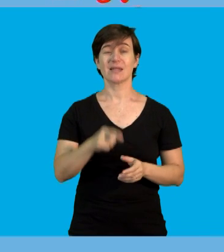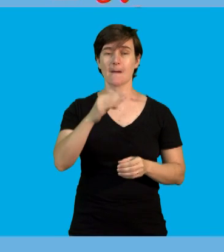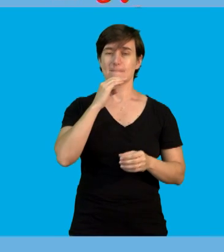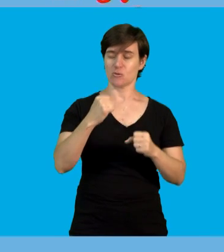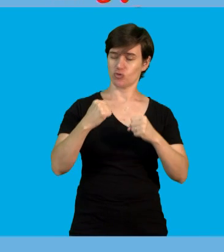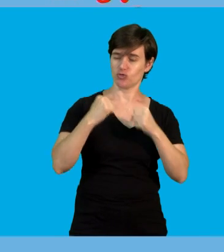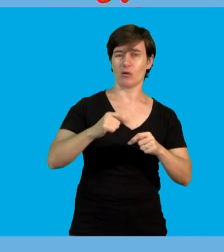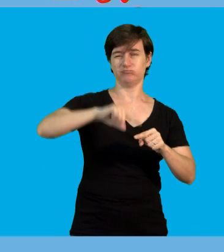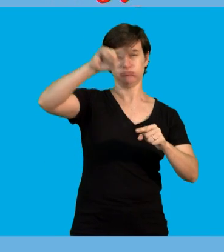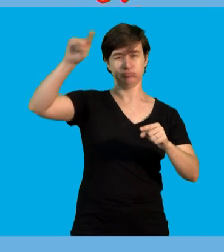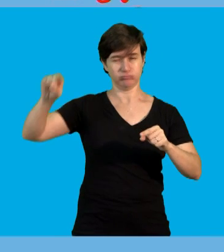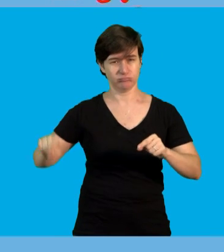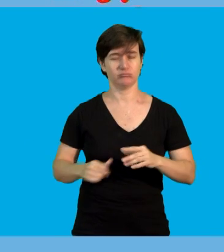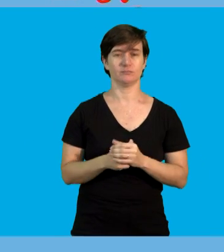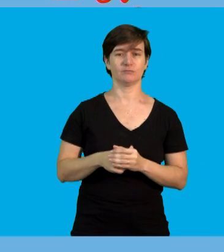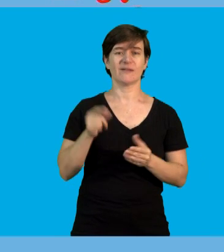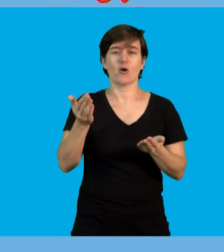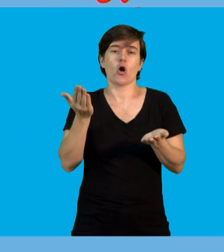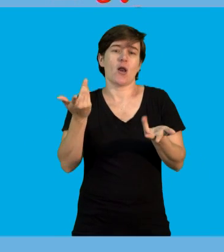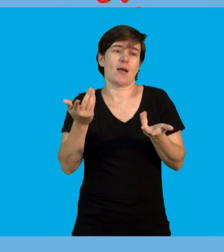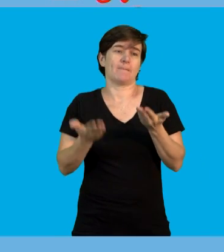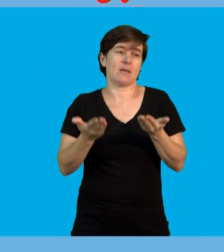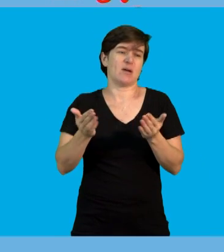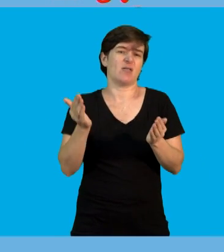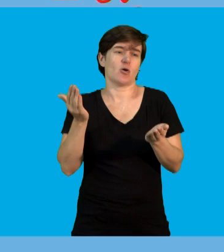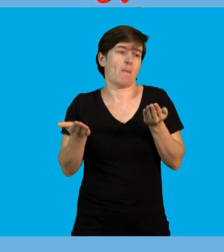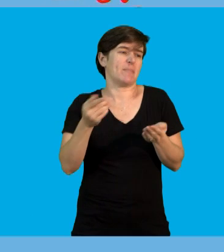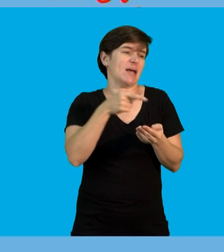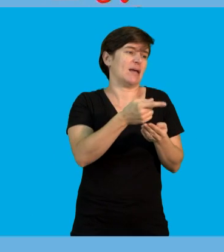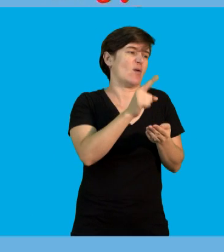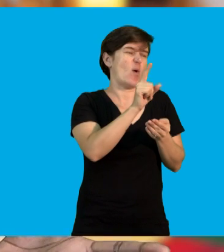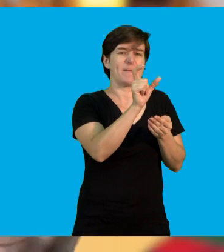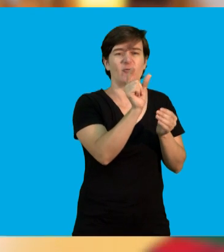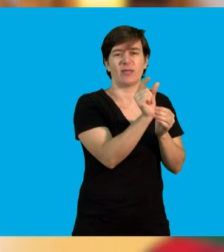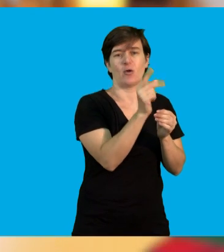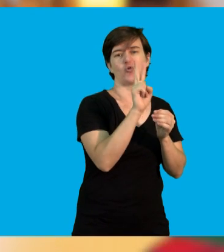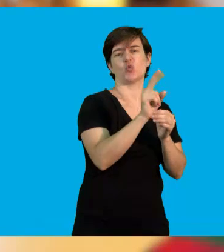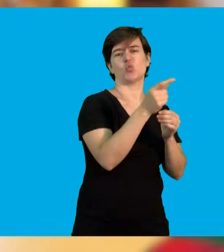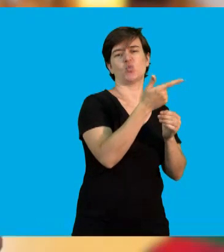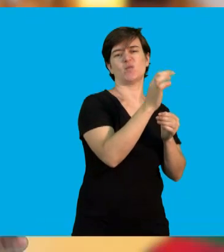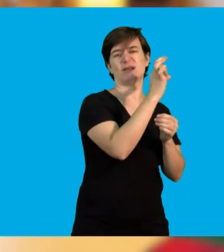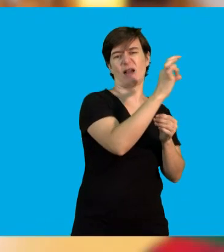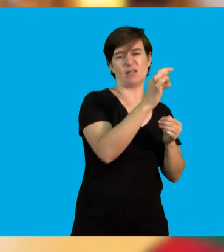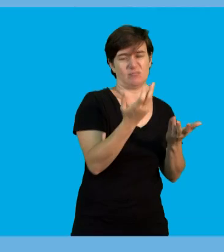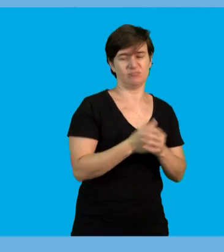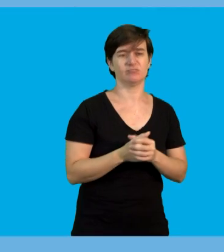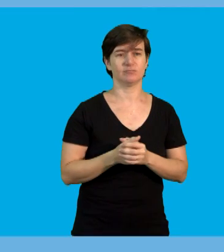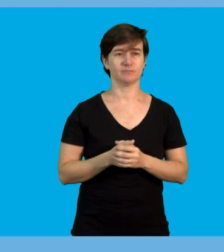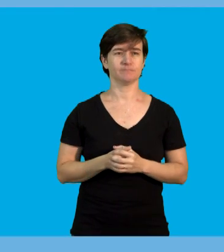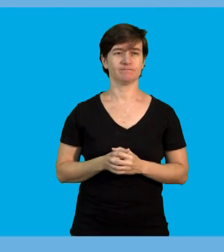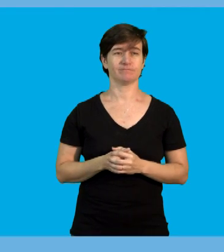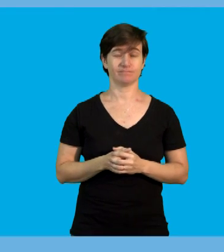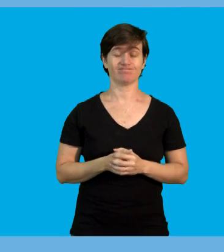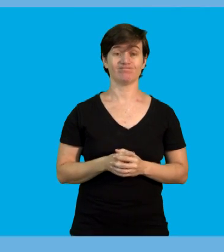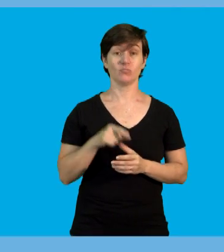going to generate a stronger current as compared to a battery that has less cells as the subsequent one. So cells